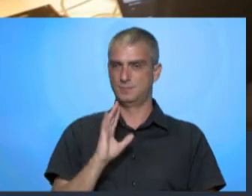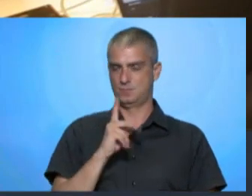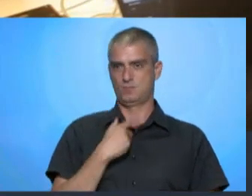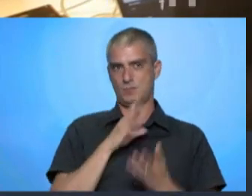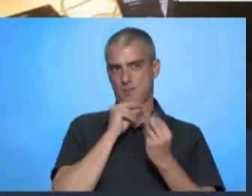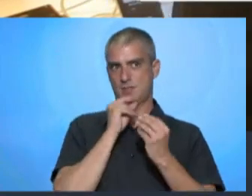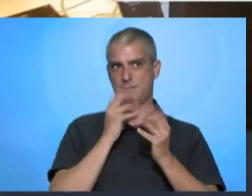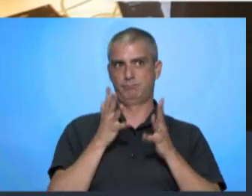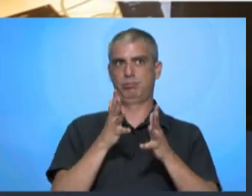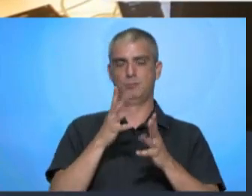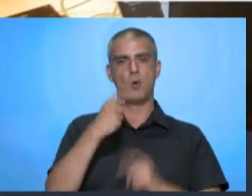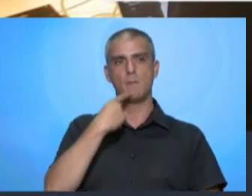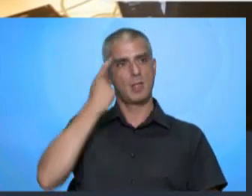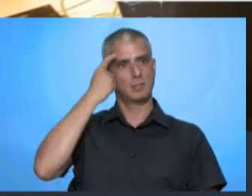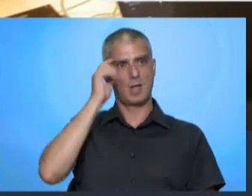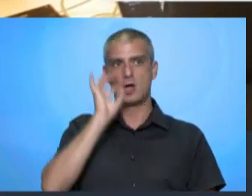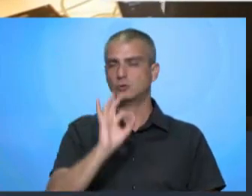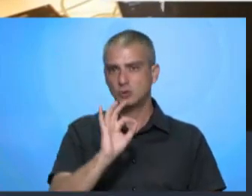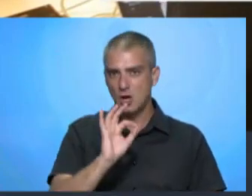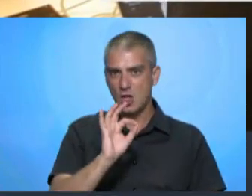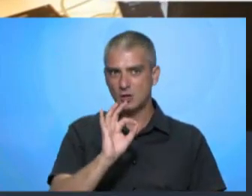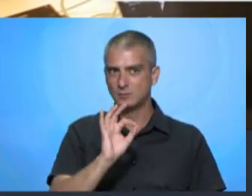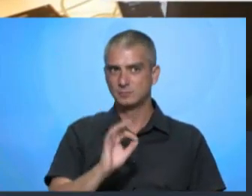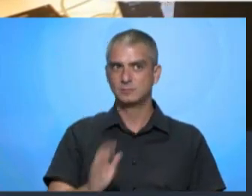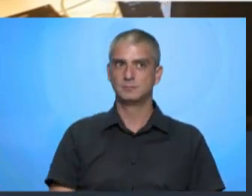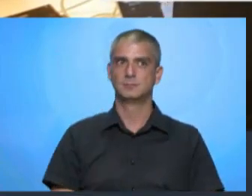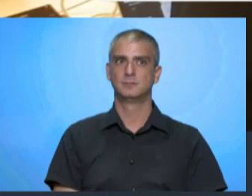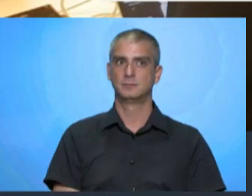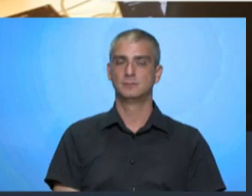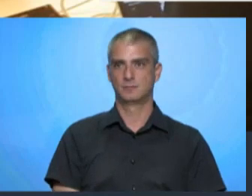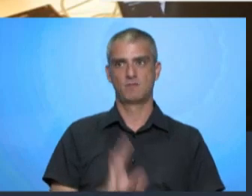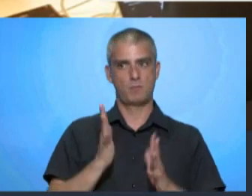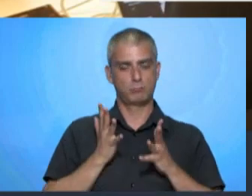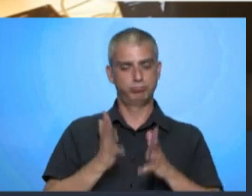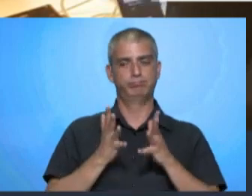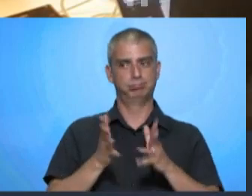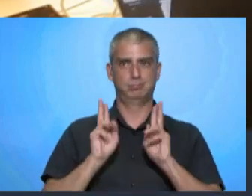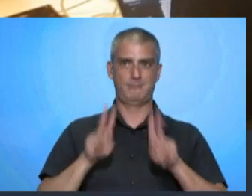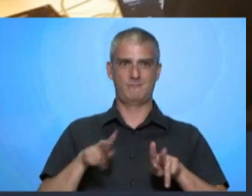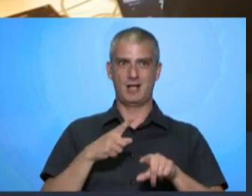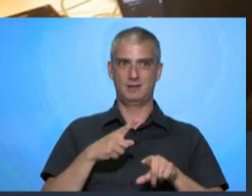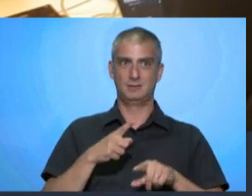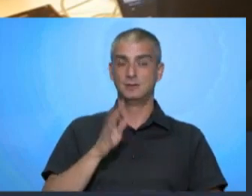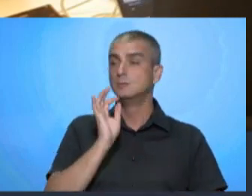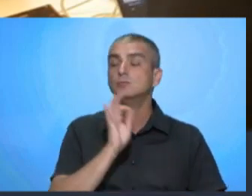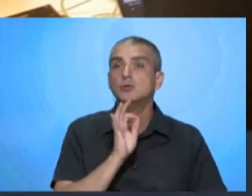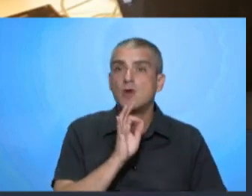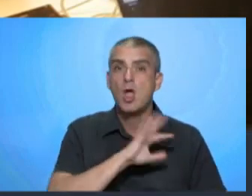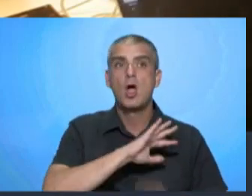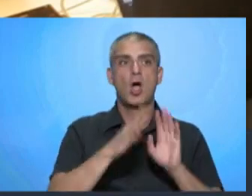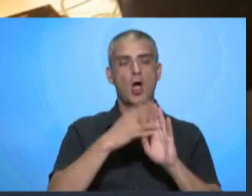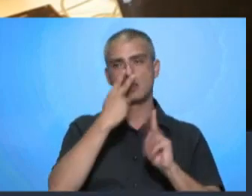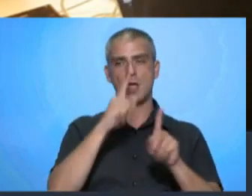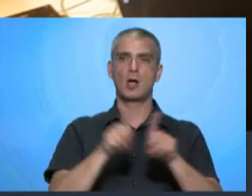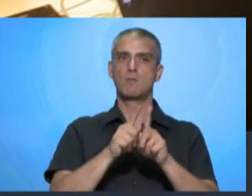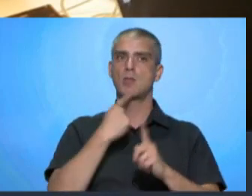quotable, very opinionated across the board and very provocative, and to him everything seems like what